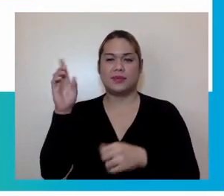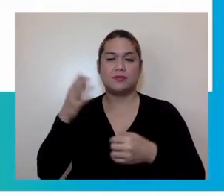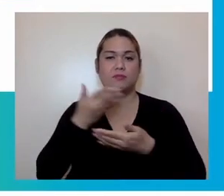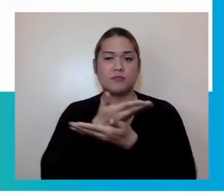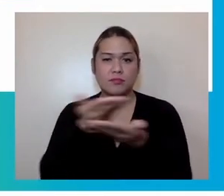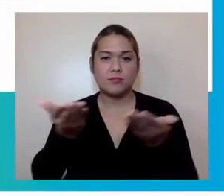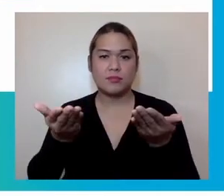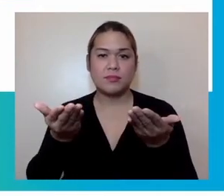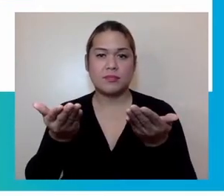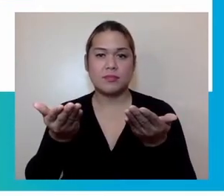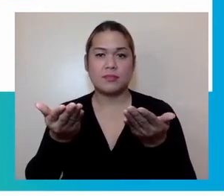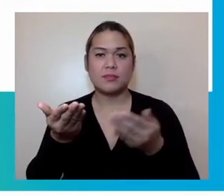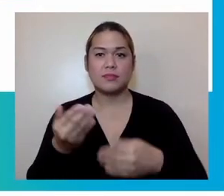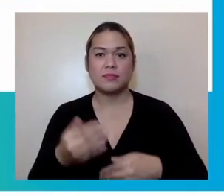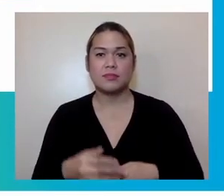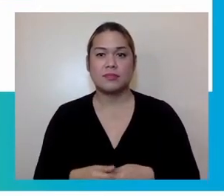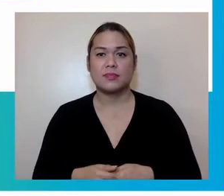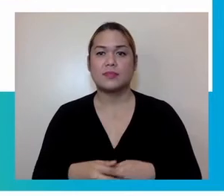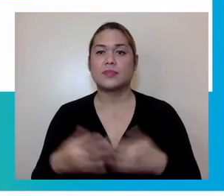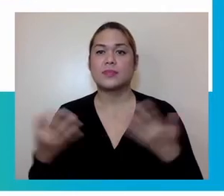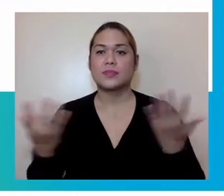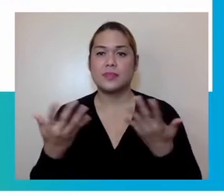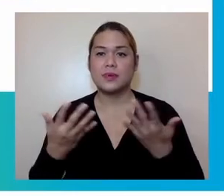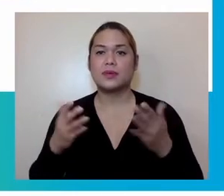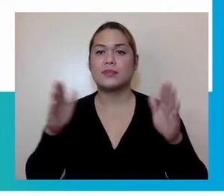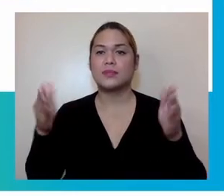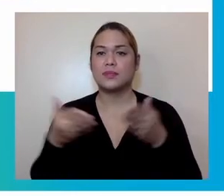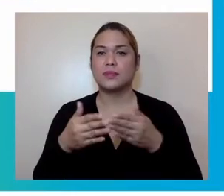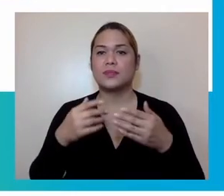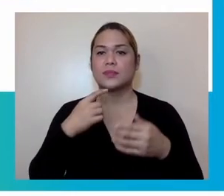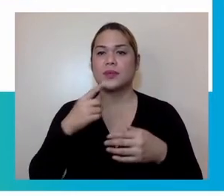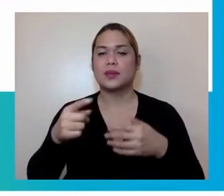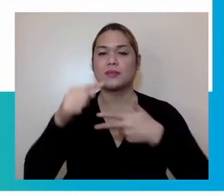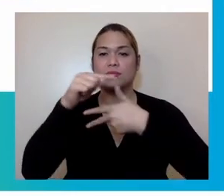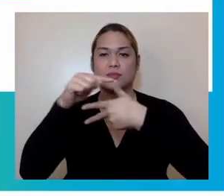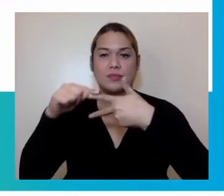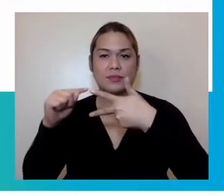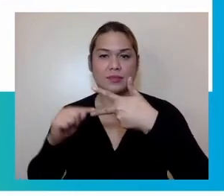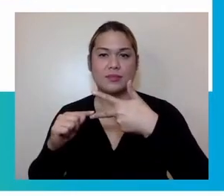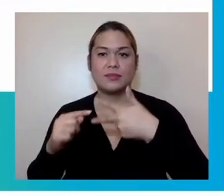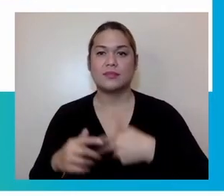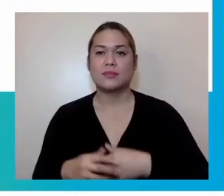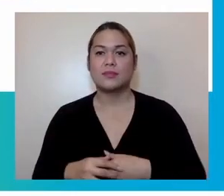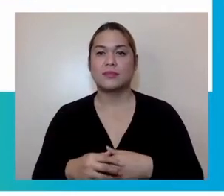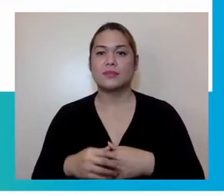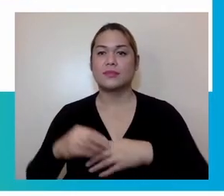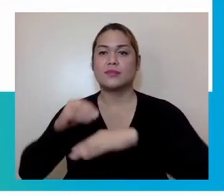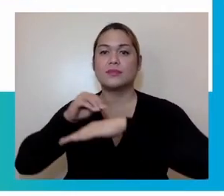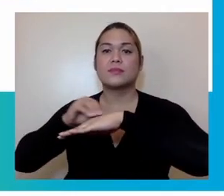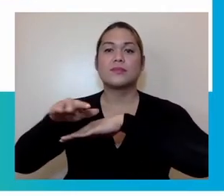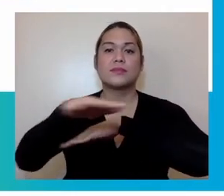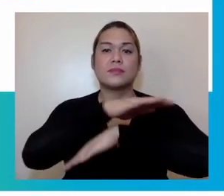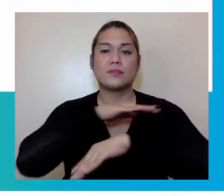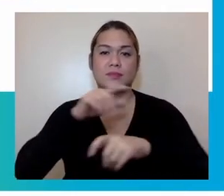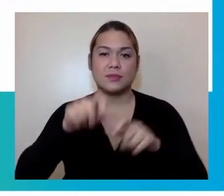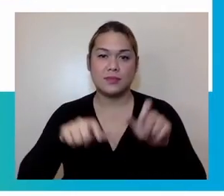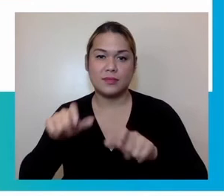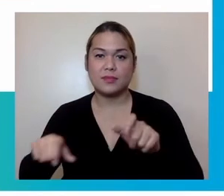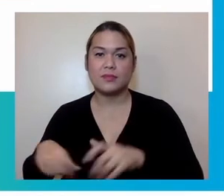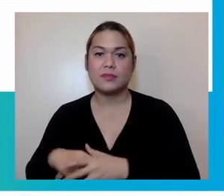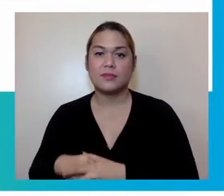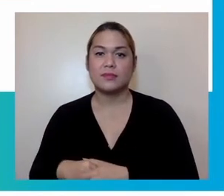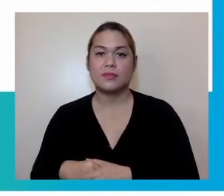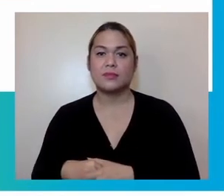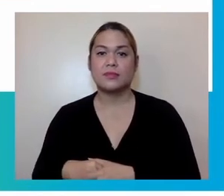I noted three options to look at that leverage. And it's obvious, I think, the more leverage